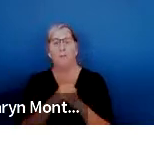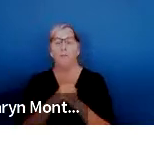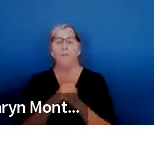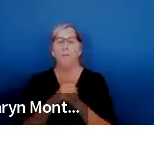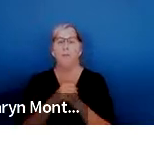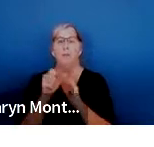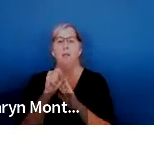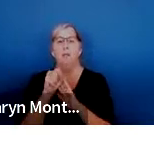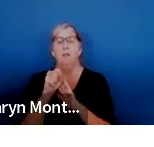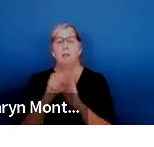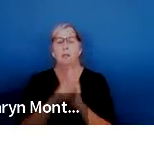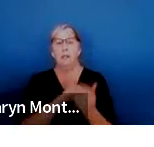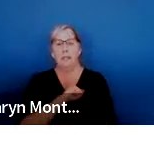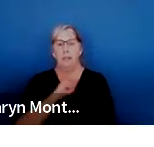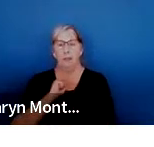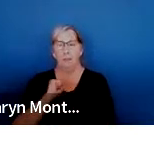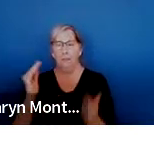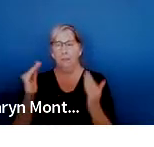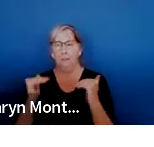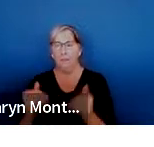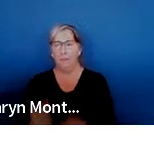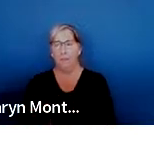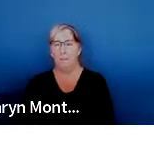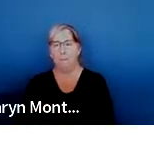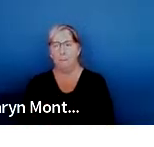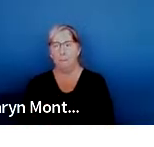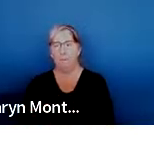Senate. Next slide.